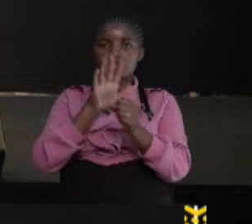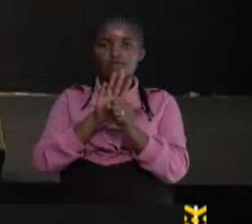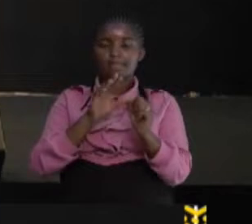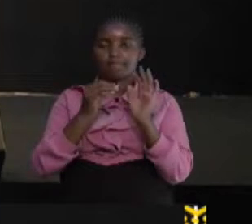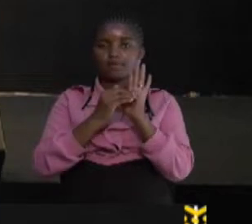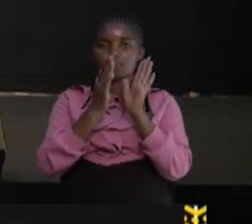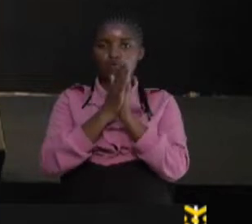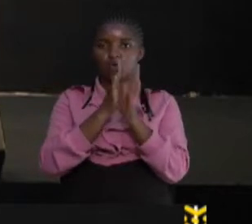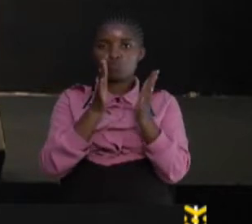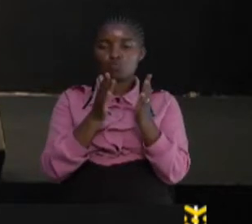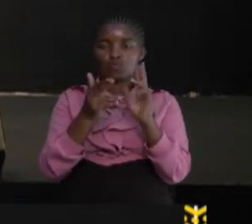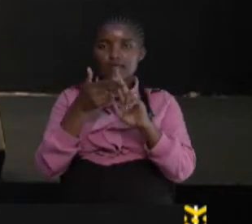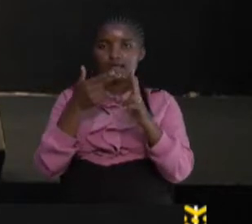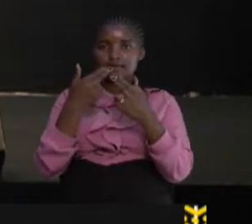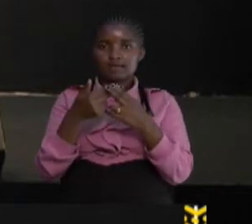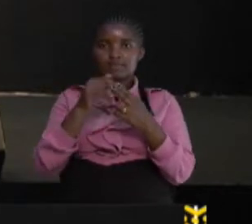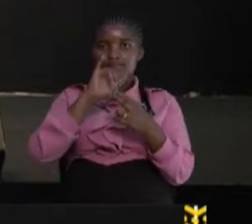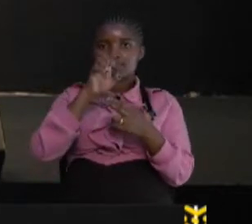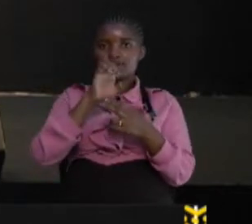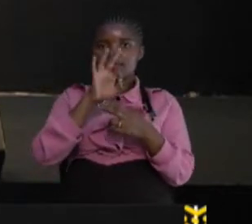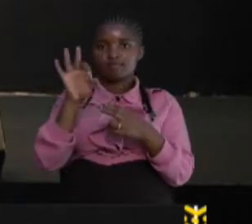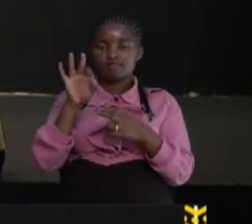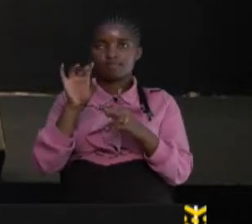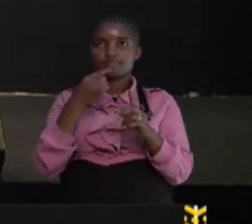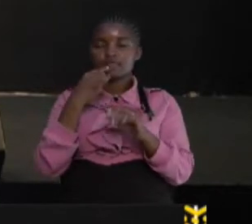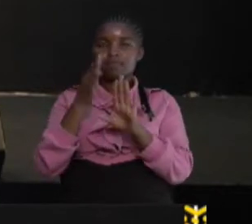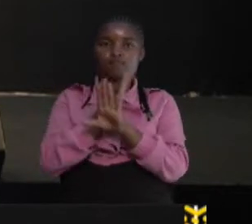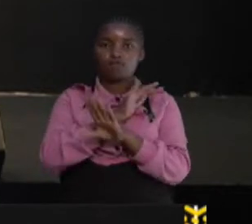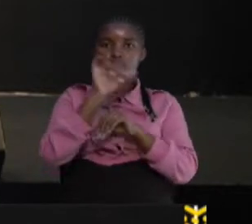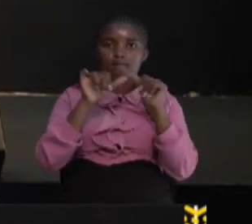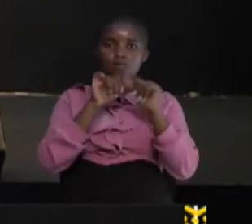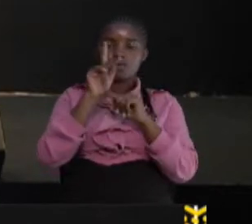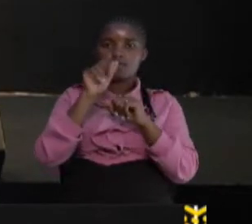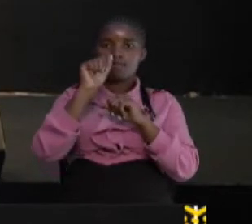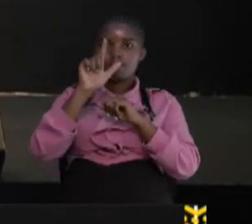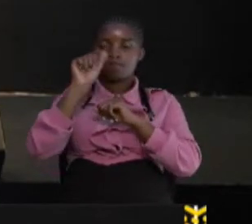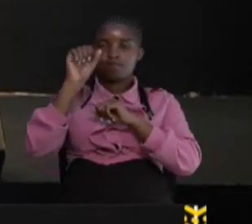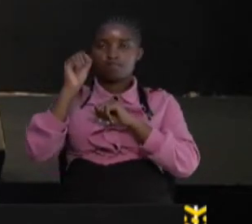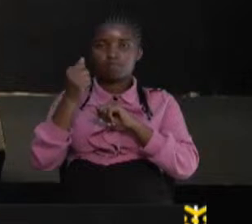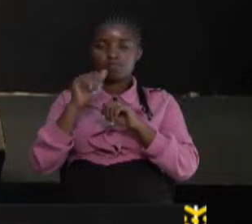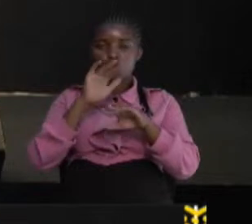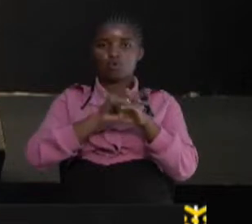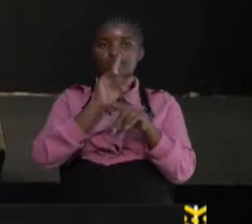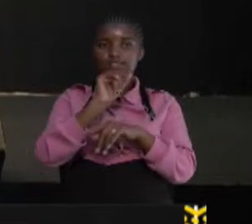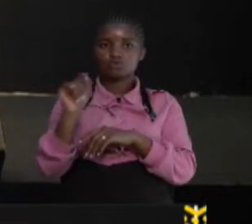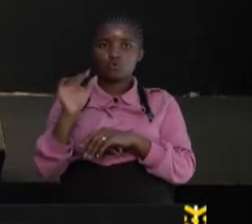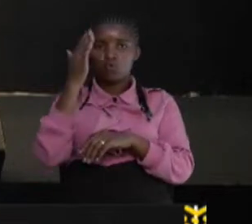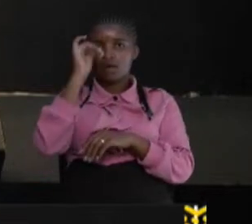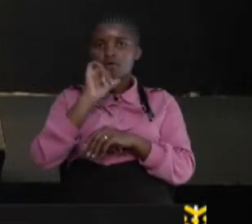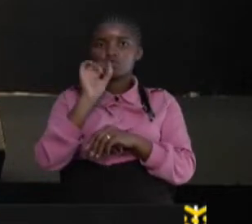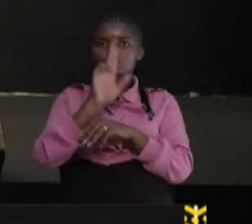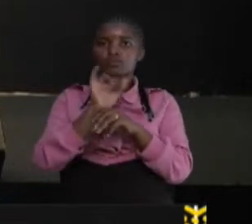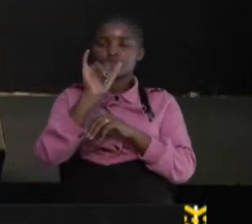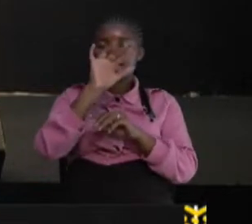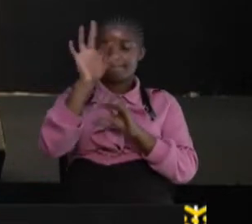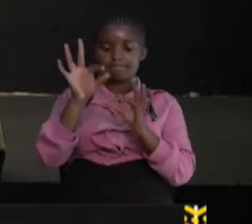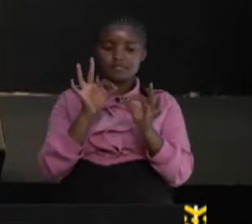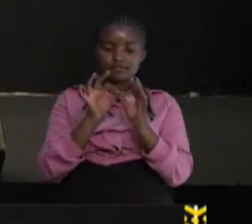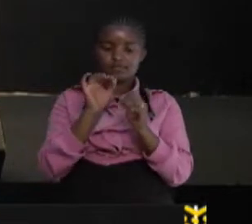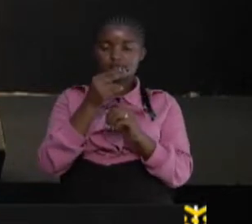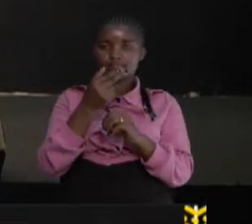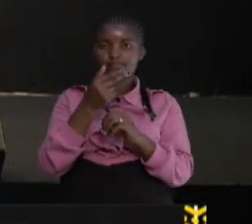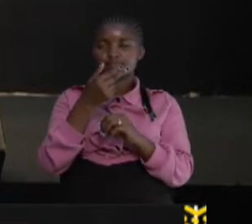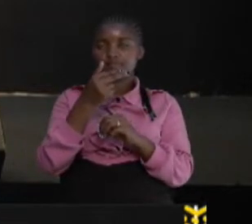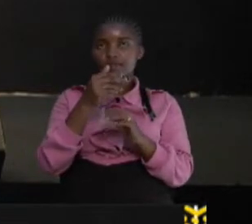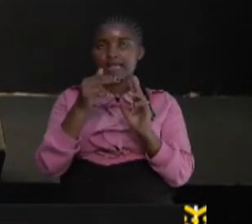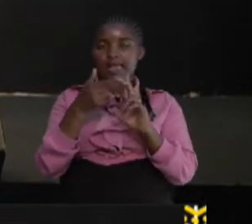with the hashtag Jeff said earlier about Kalasha on TikTok. So why not use that specific hashtag so that your